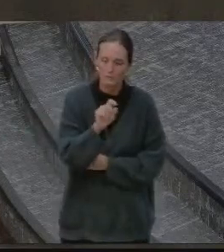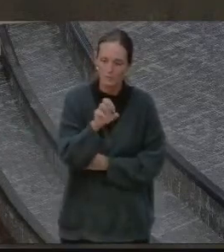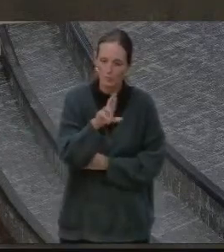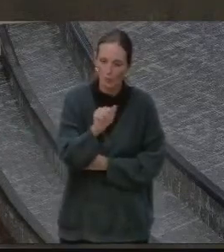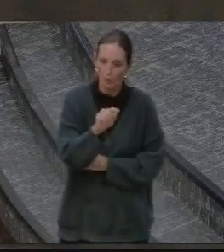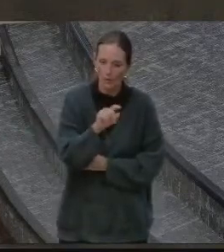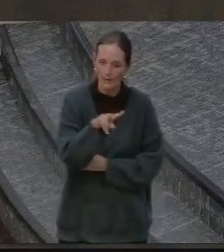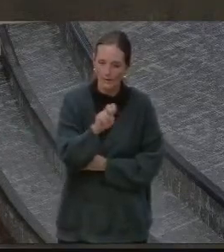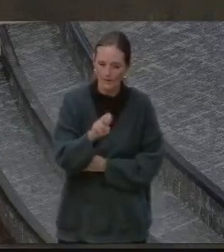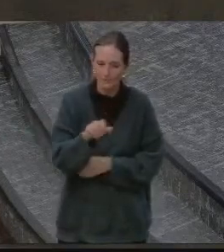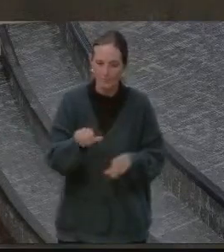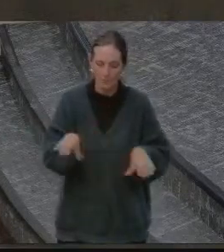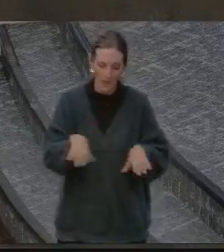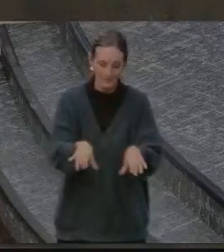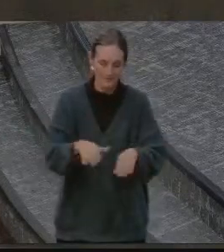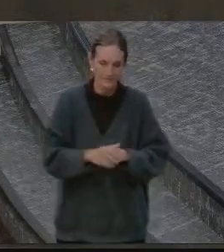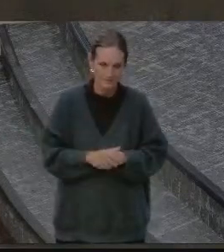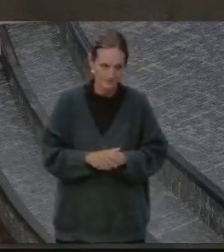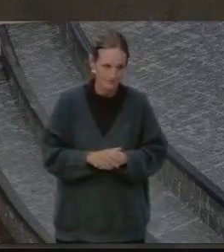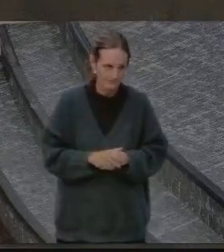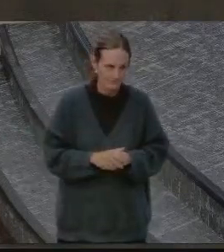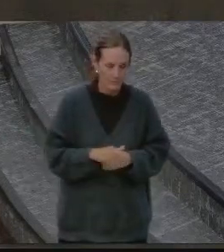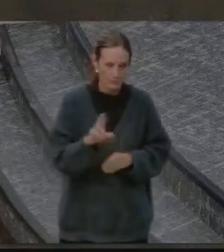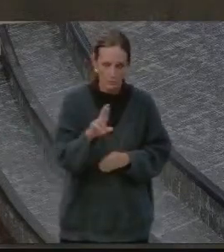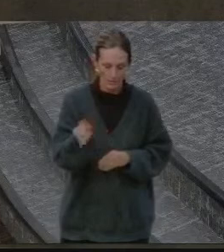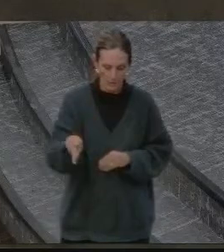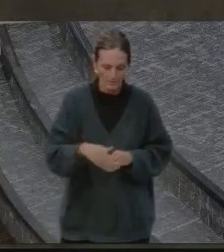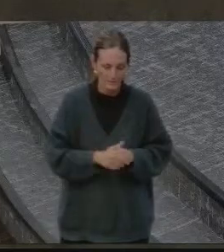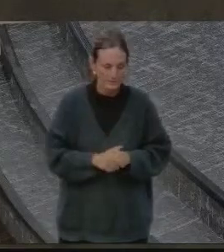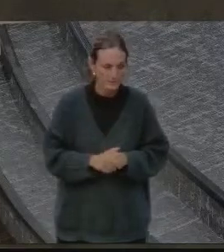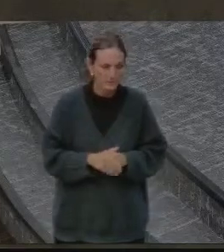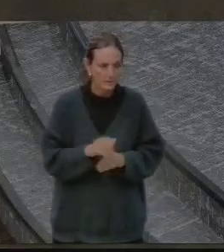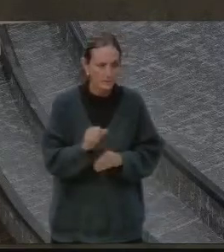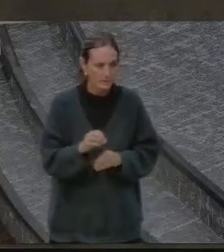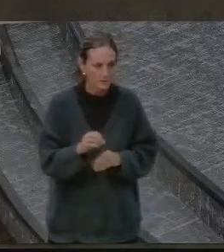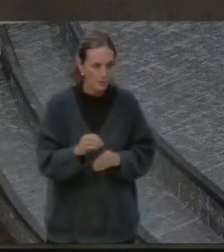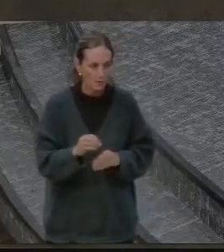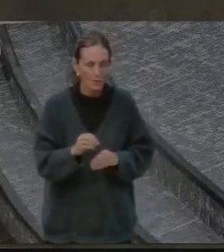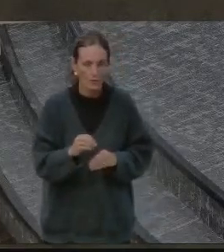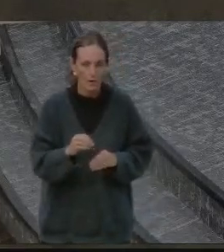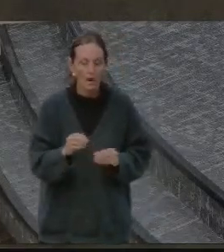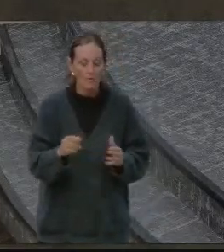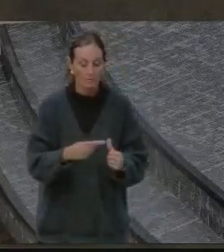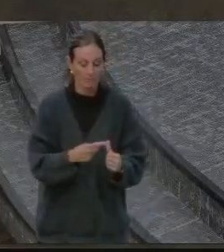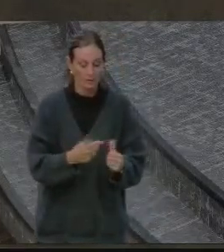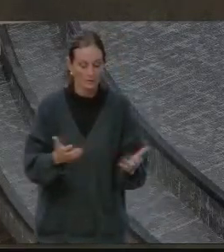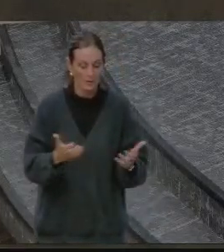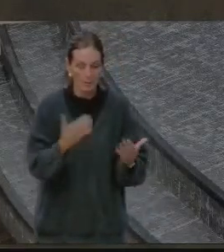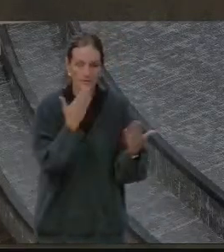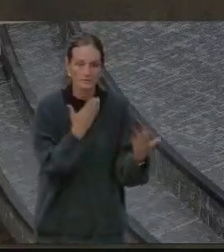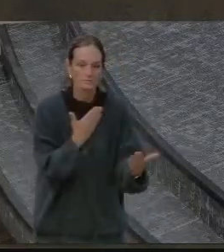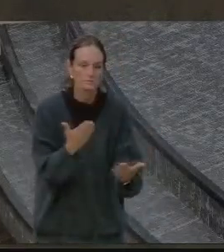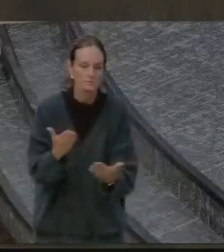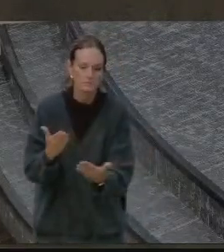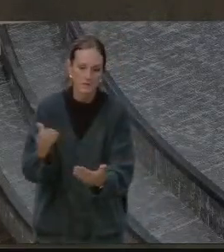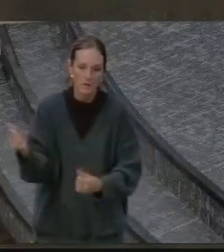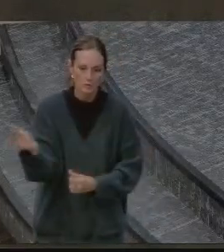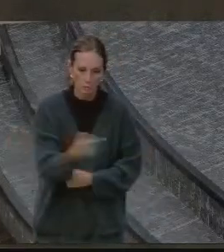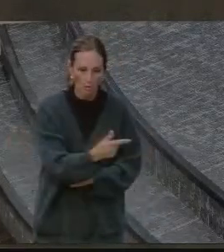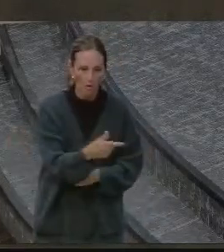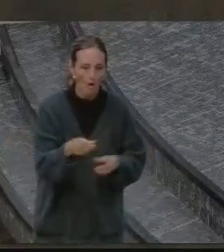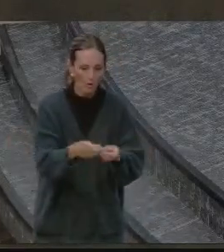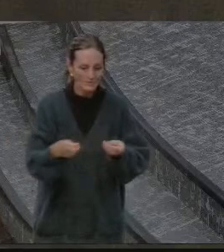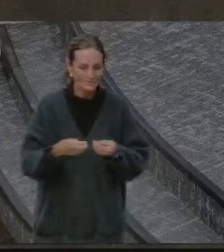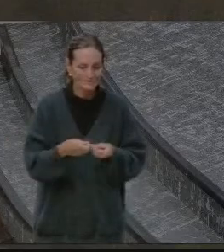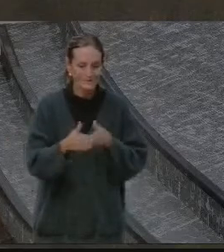I begin, please allow me to express my sincere gratitude and appreciation to all the district